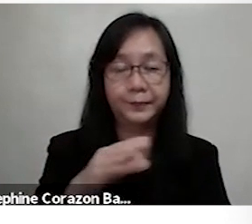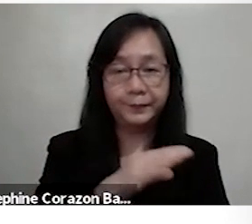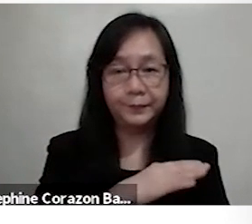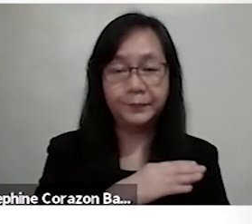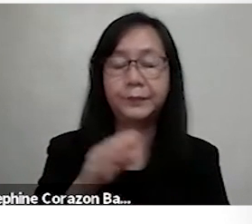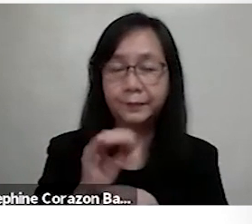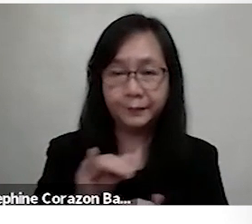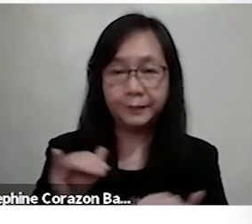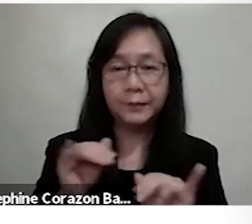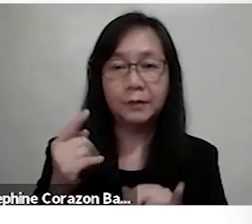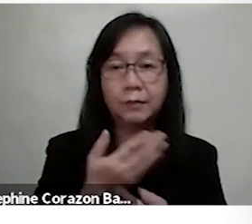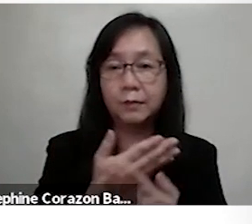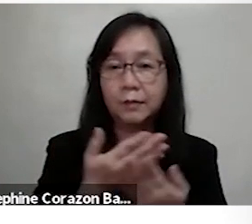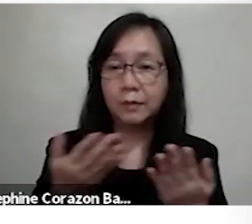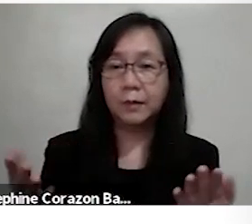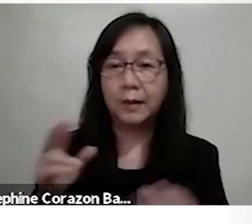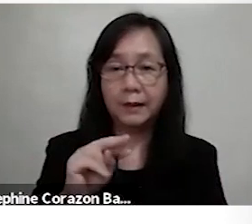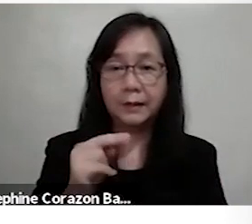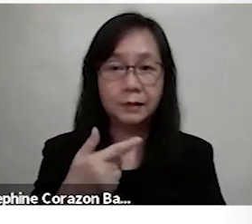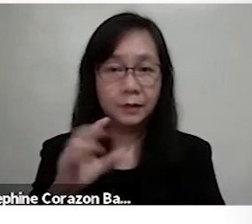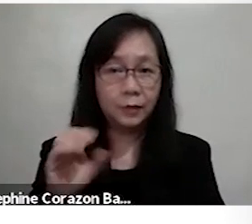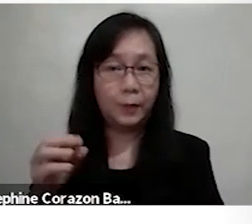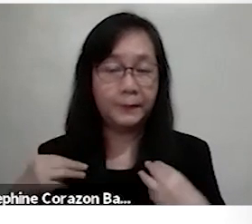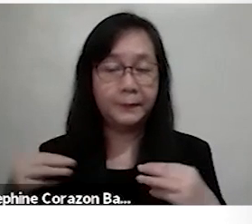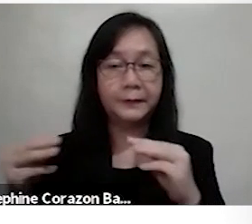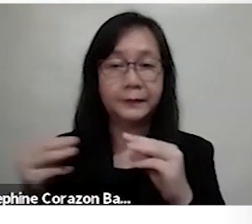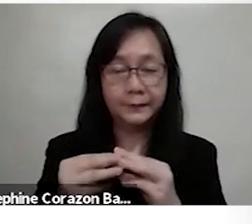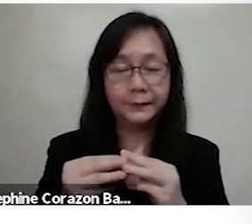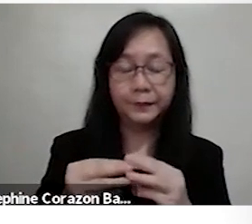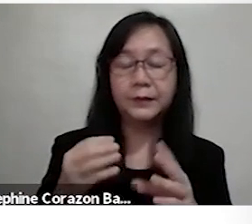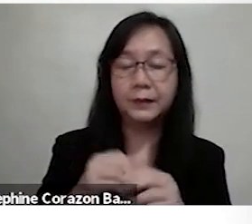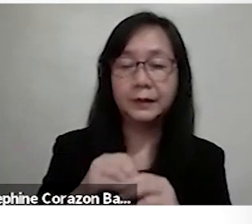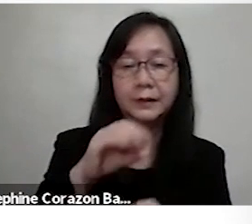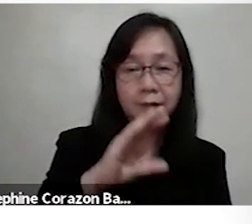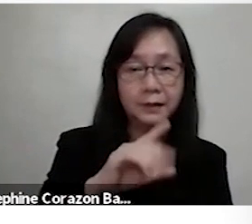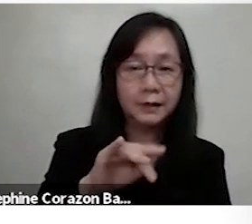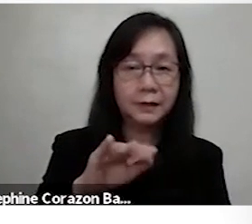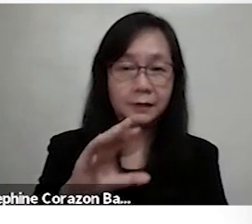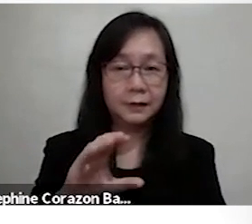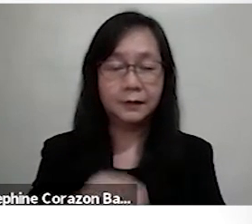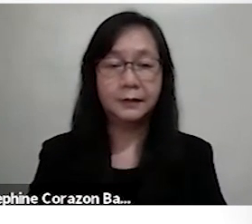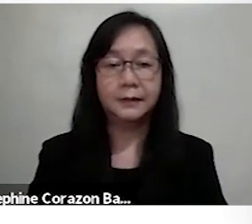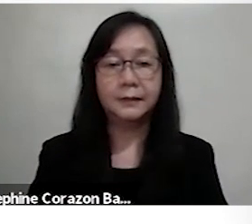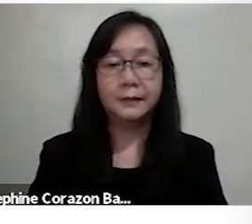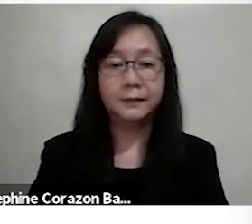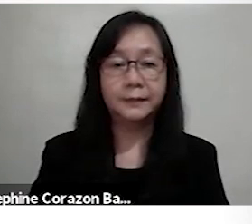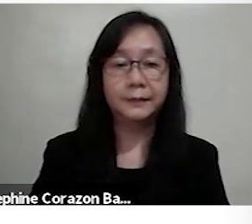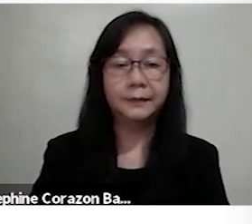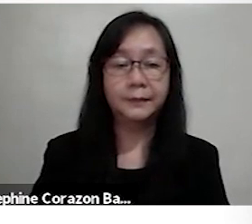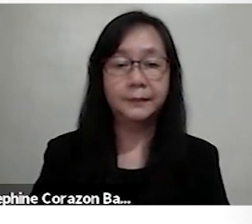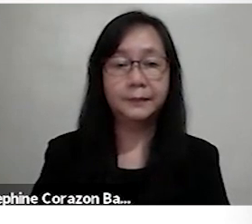have already have a state party report to have any relevant data